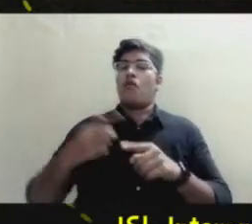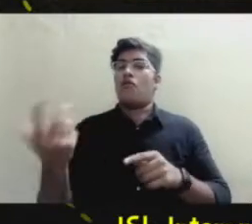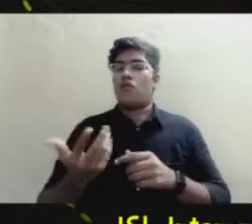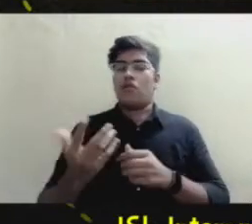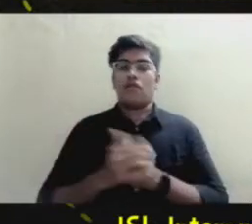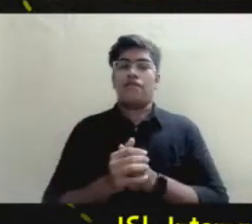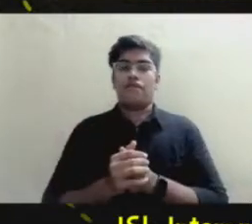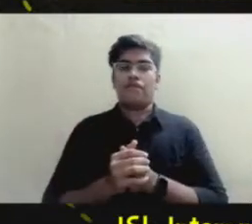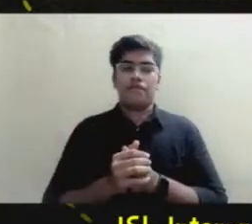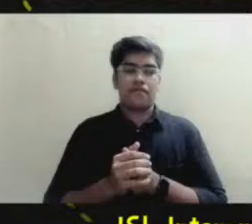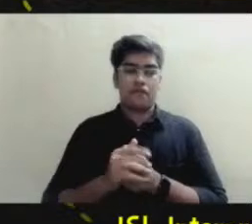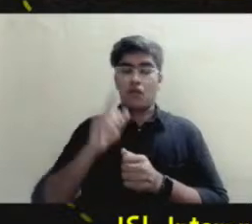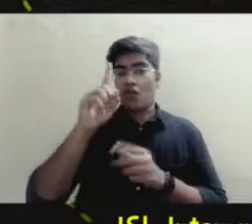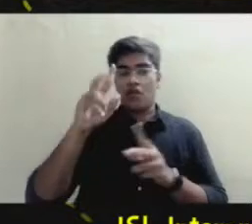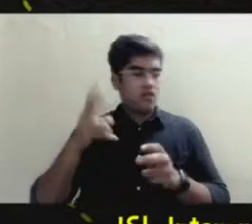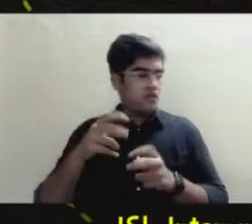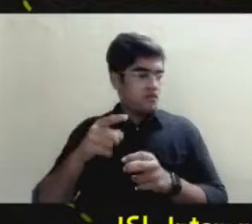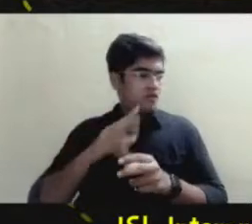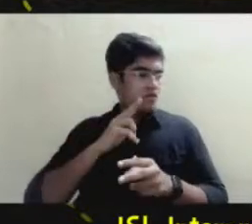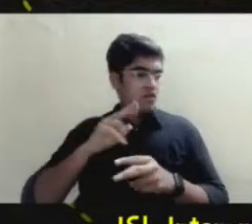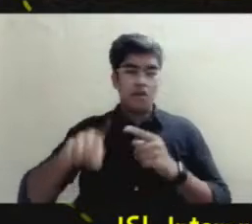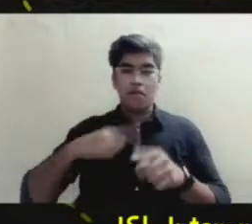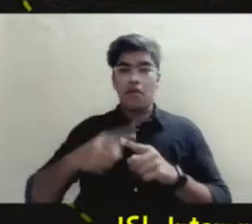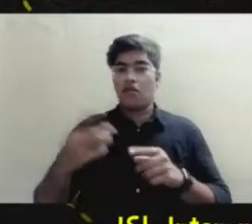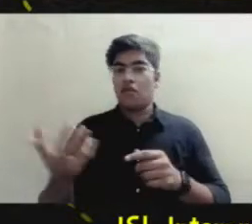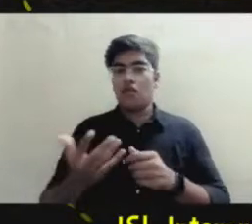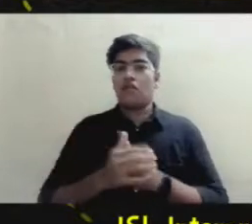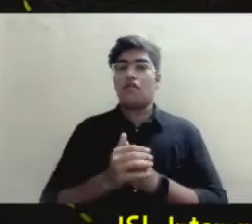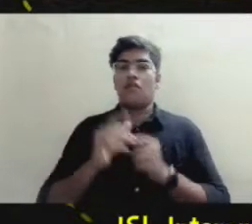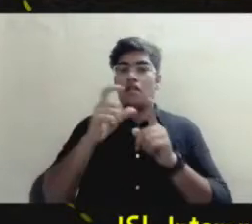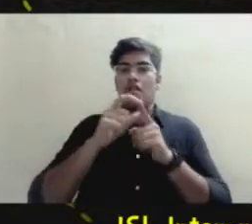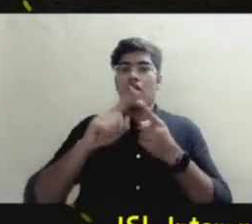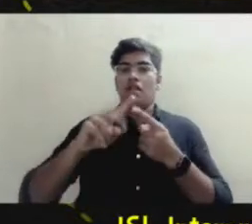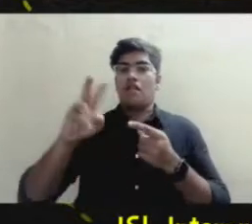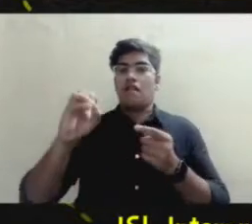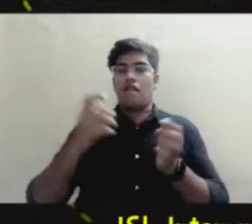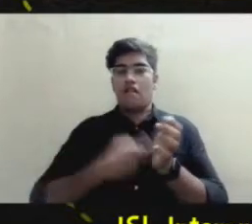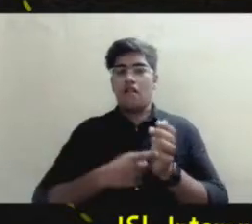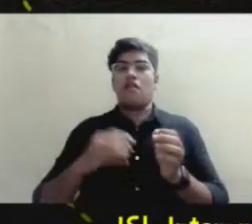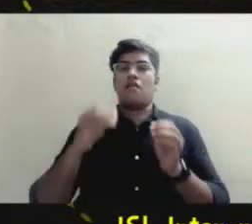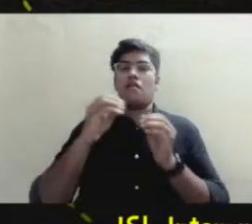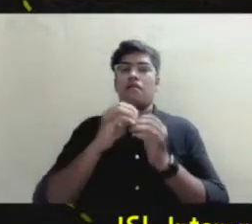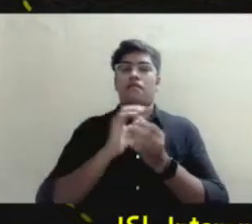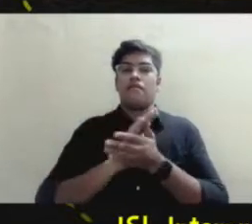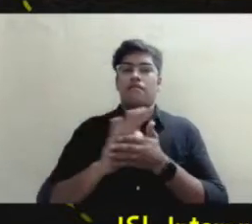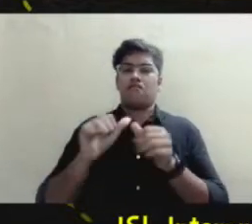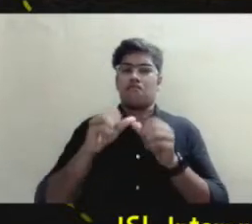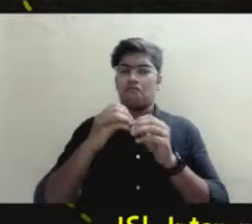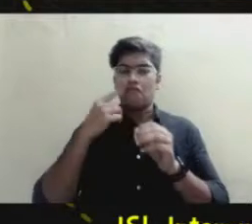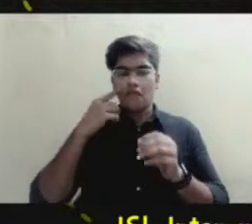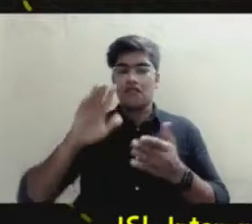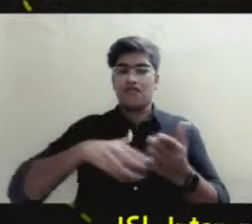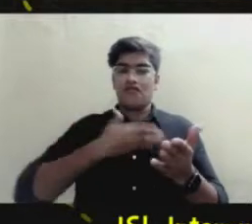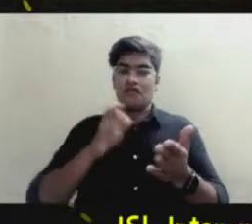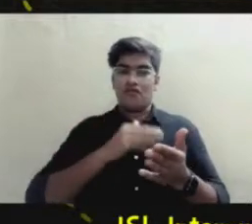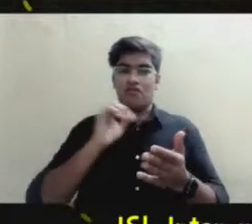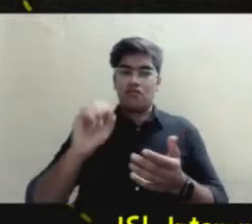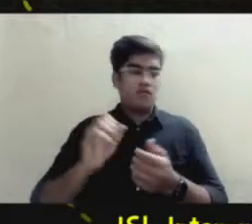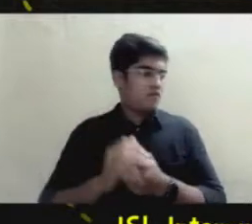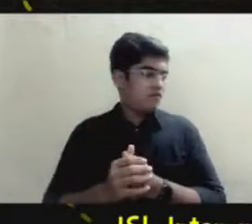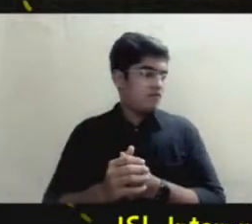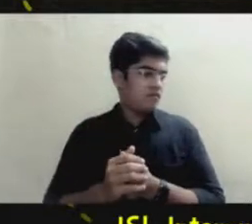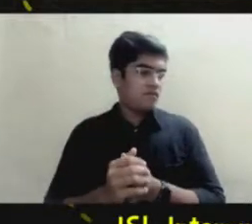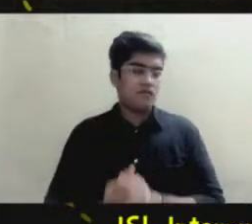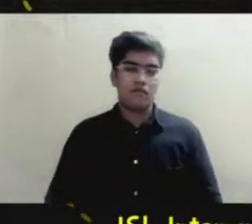the things she talked about was Devar Bhabhi songs and stories, and that there were so many of them because at a certain moment in time, a